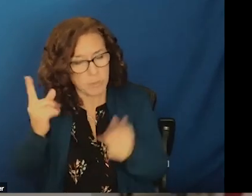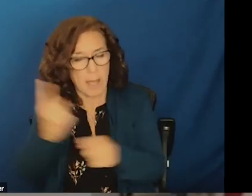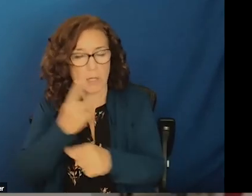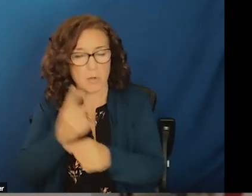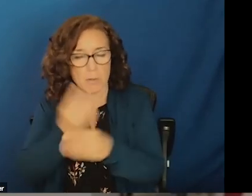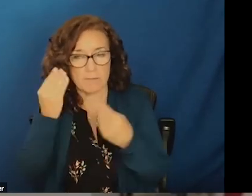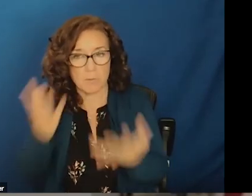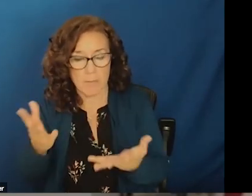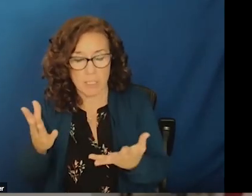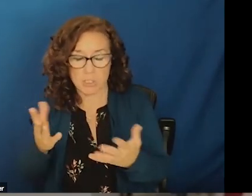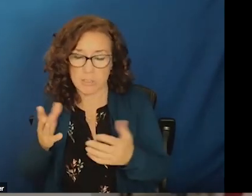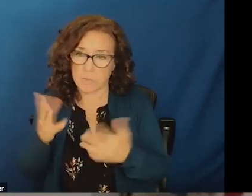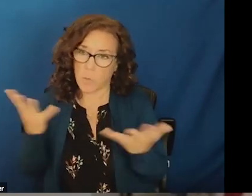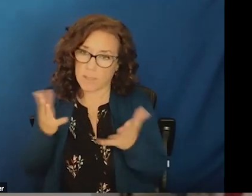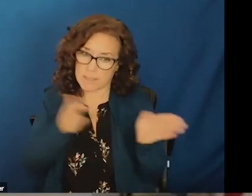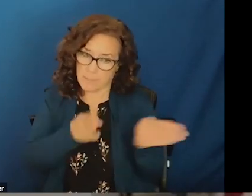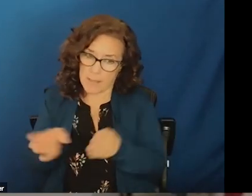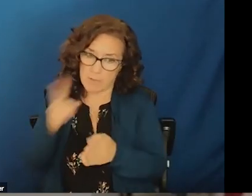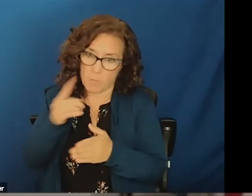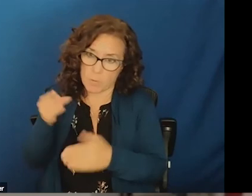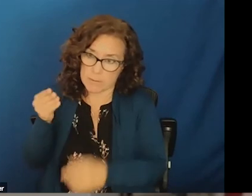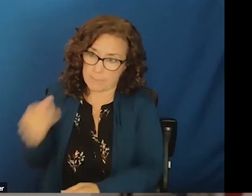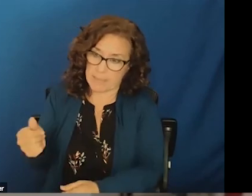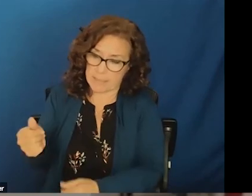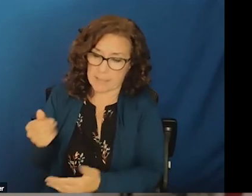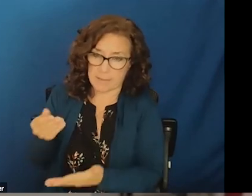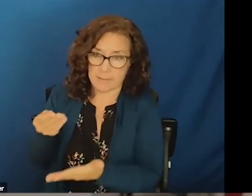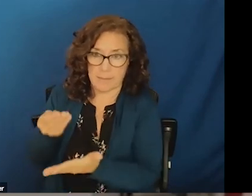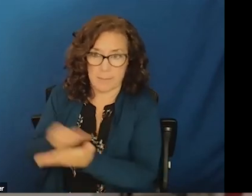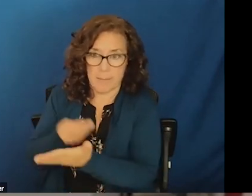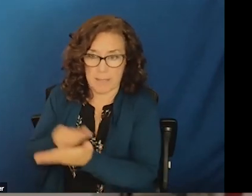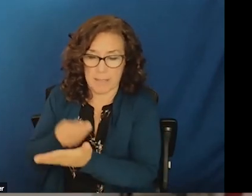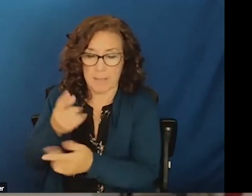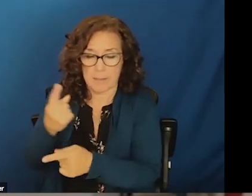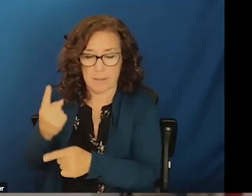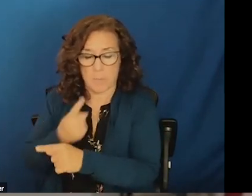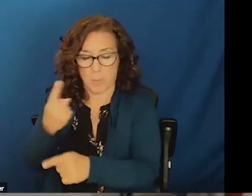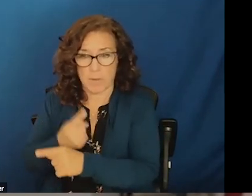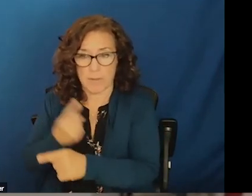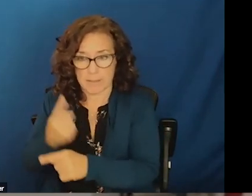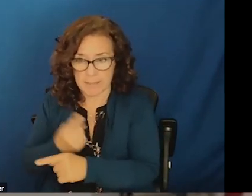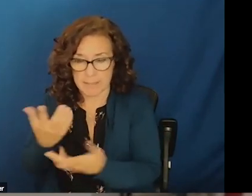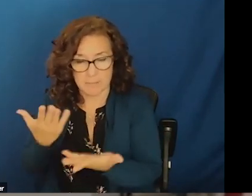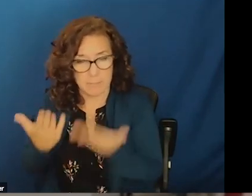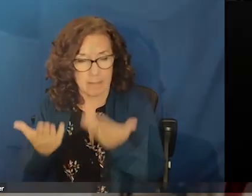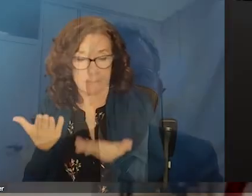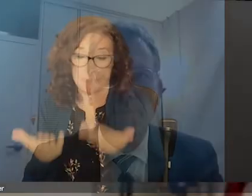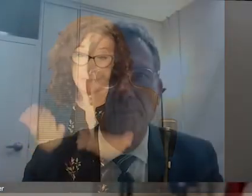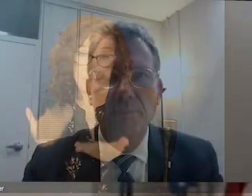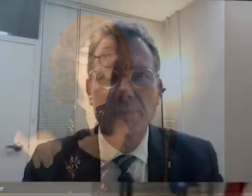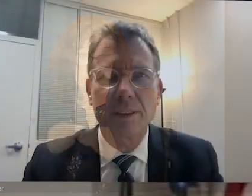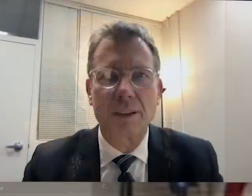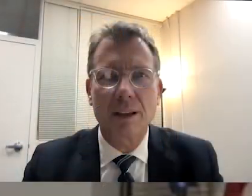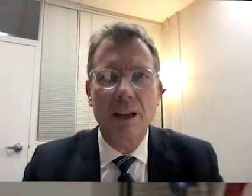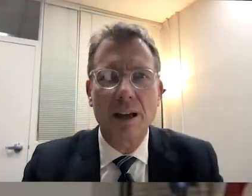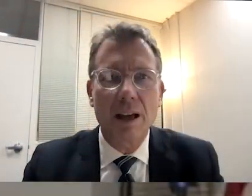we're spending the money? And I know that we're spending in the place we should, but apparently it's not being clear. So where do we go with that?